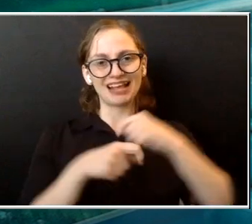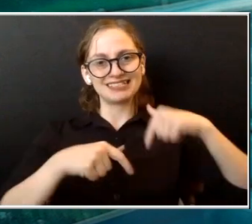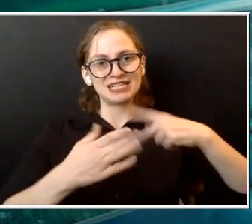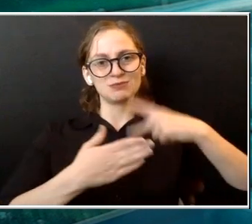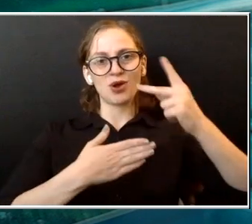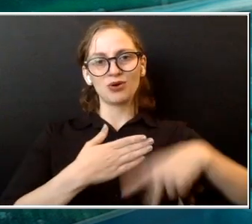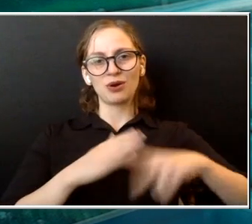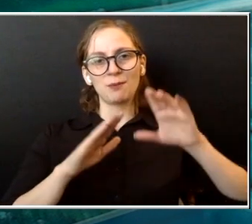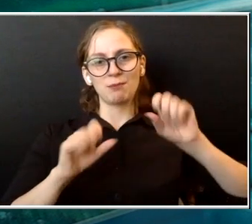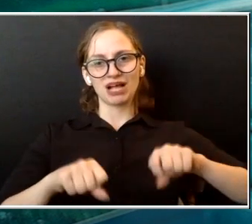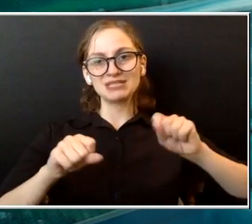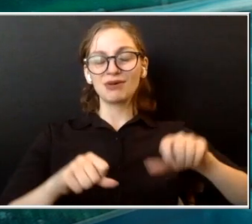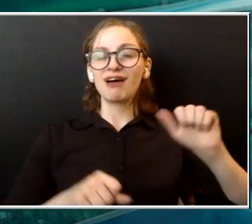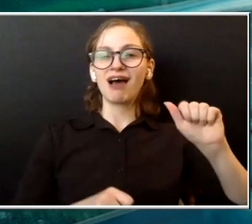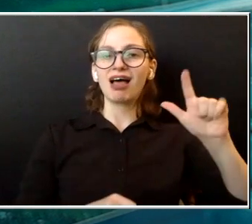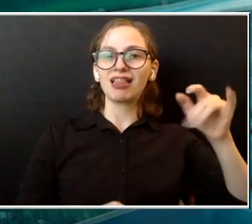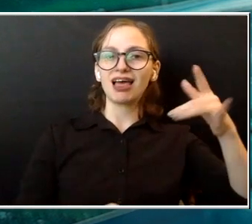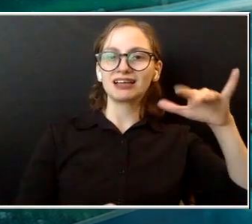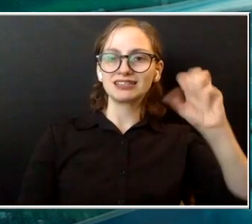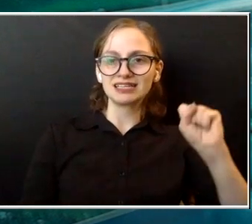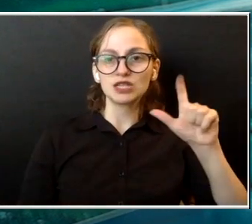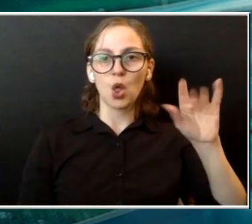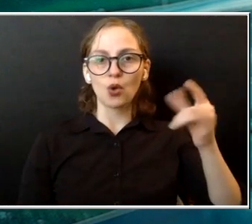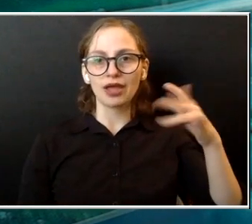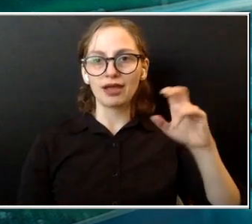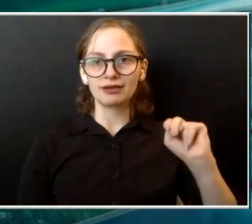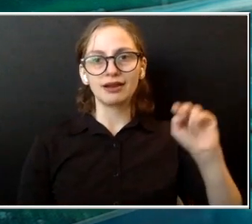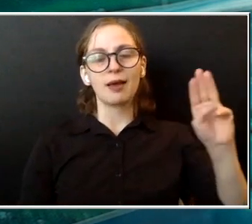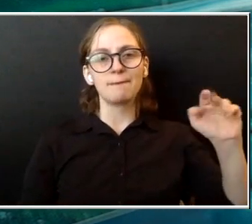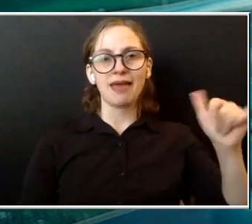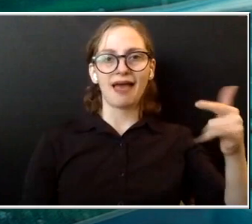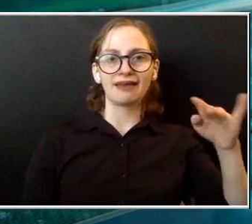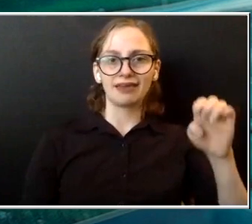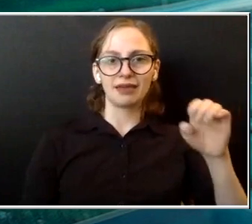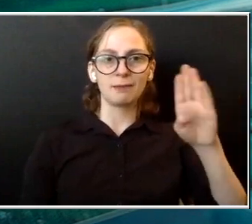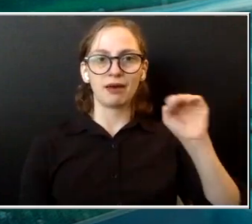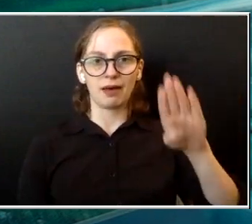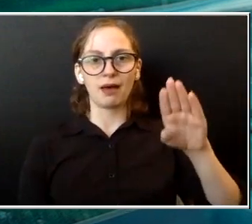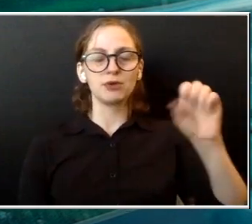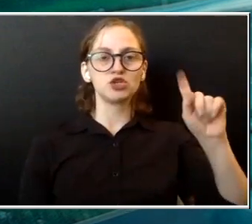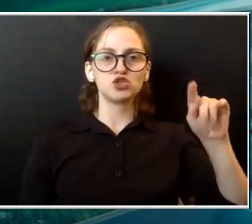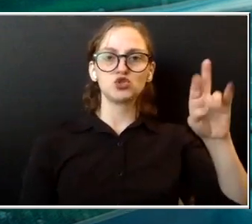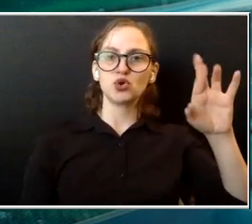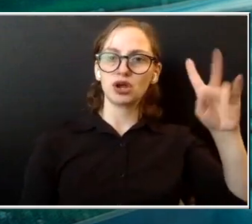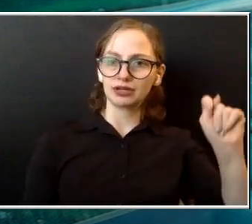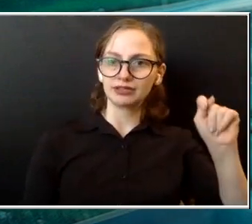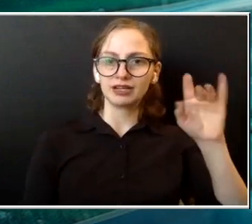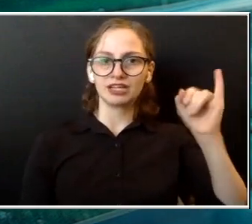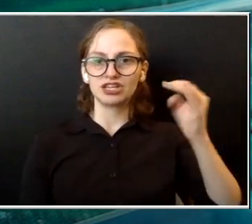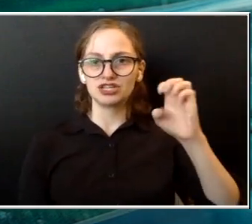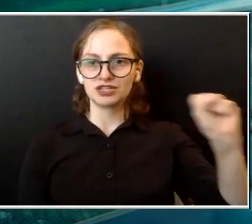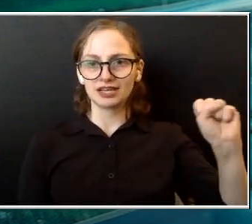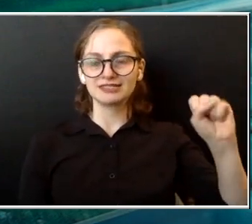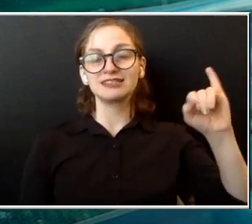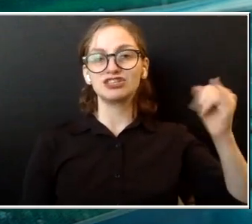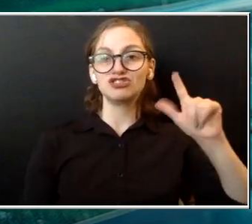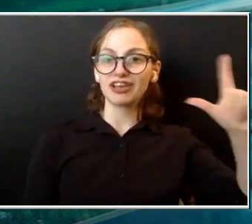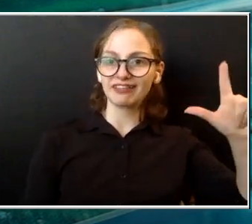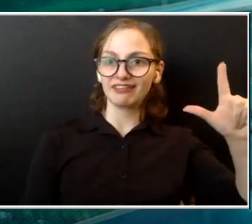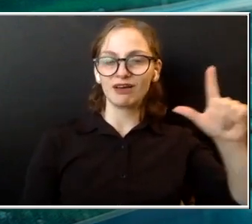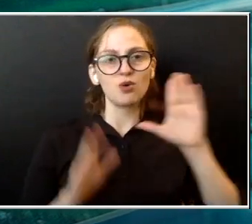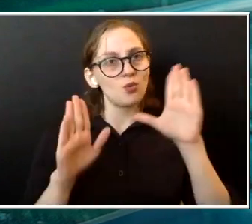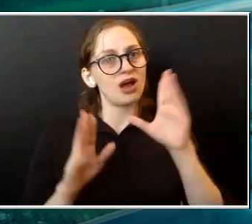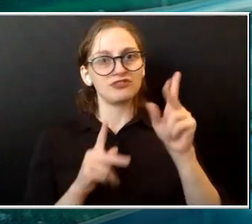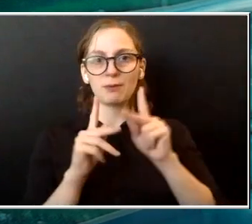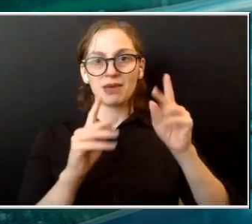Logan, to Maggie, to Bob, to Stuart, to Jess, to Jill. I mean, we have a great group of people back there who help us put on programs like